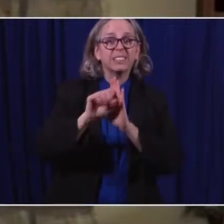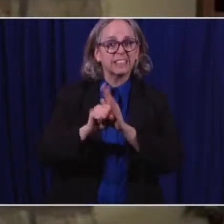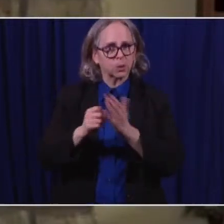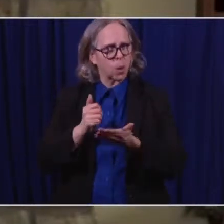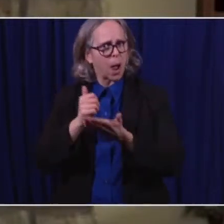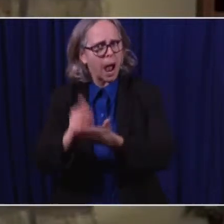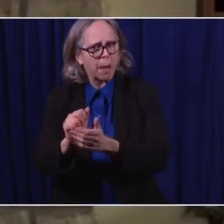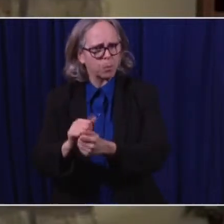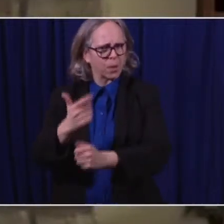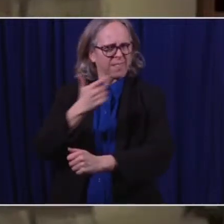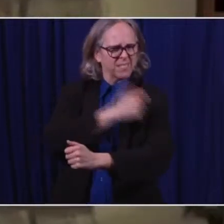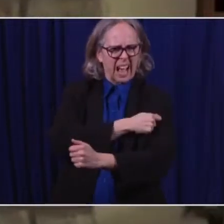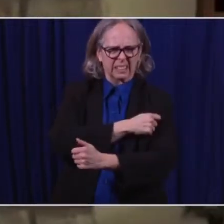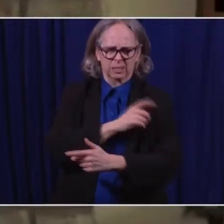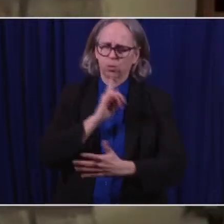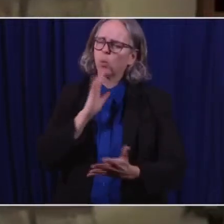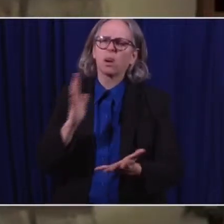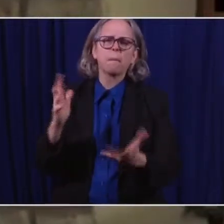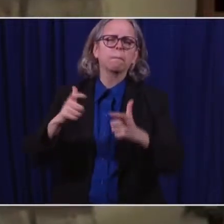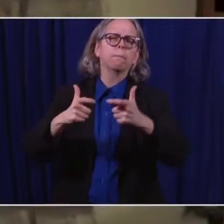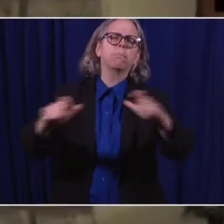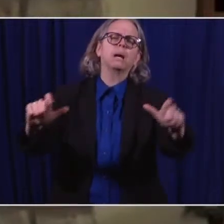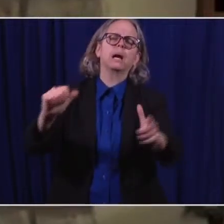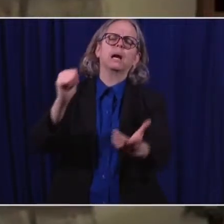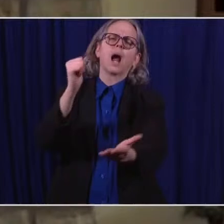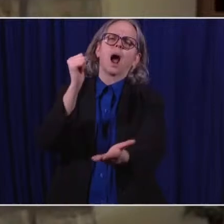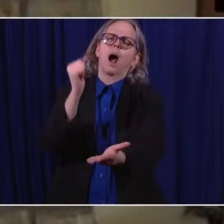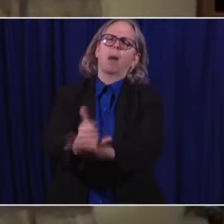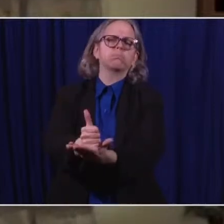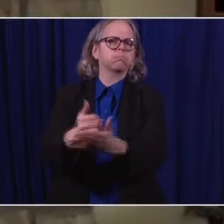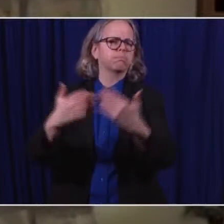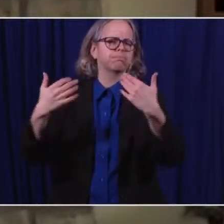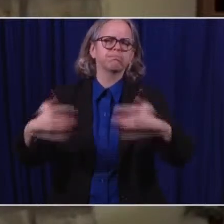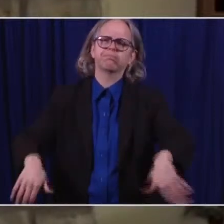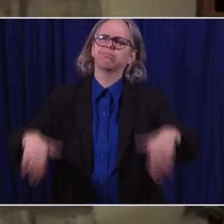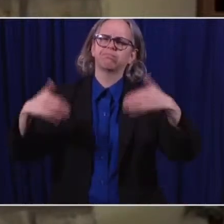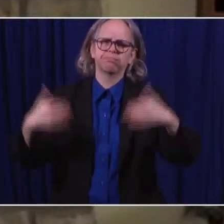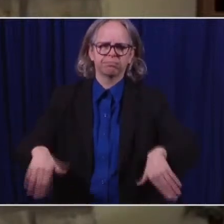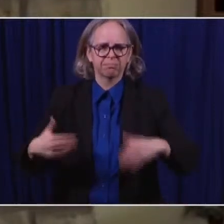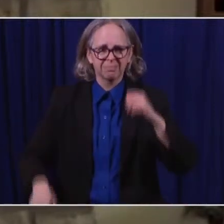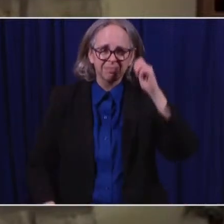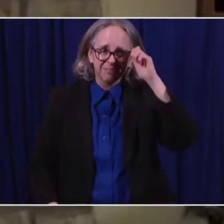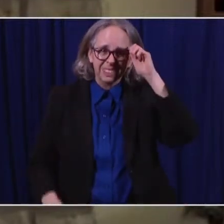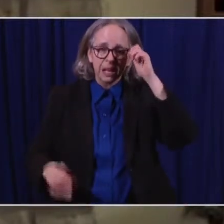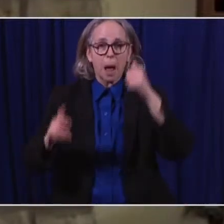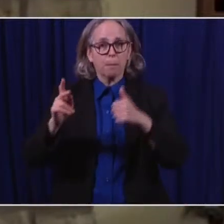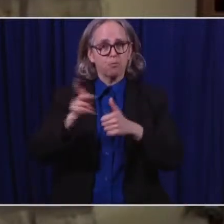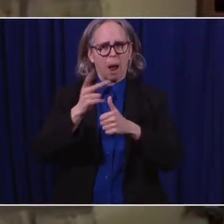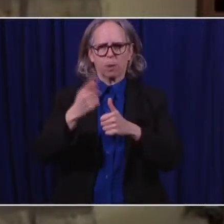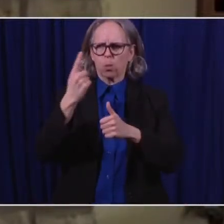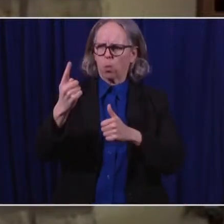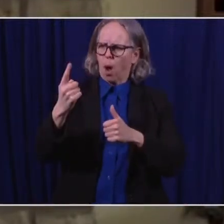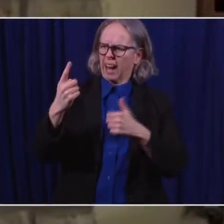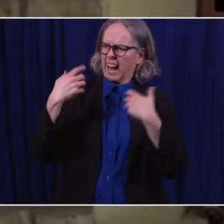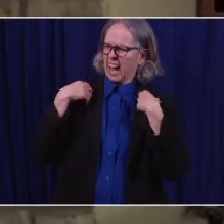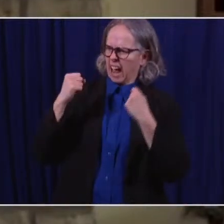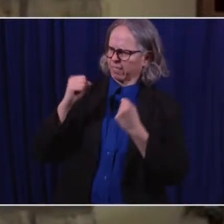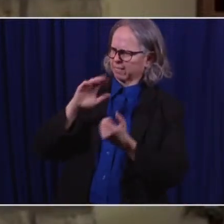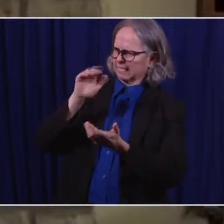whole pandemic, and we want to thank Primary One Health for doing this.